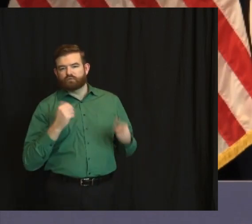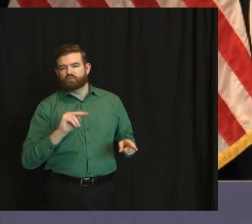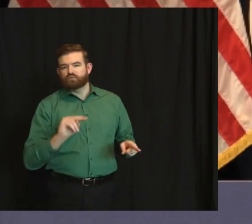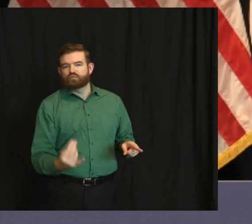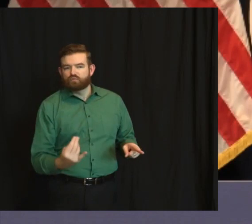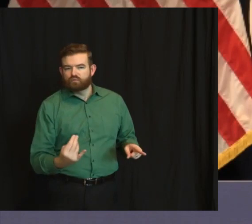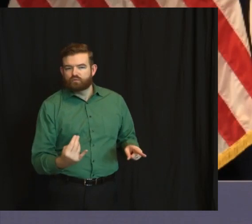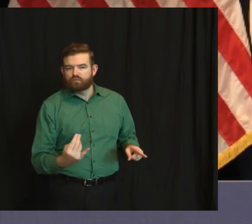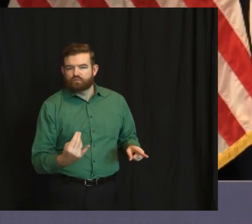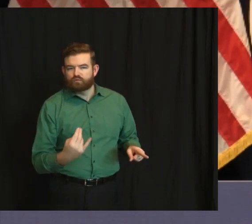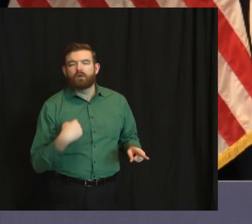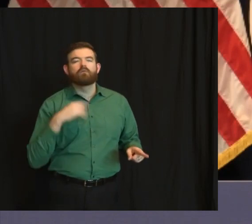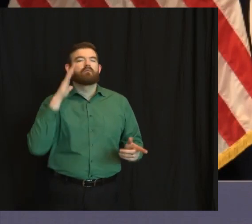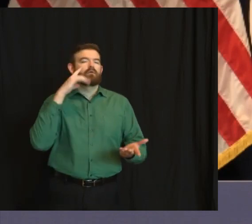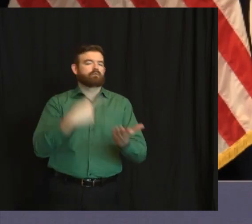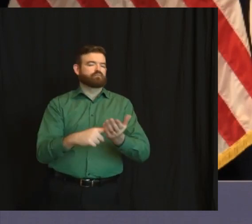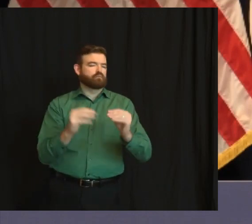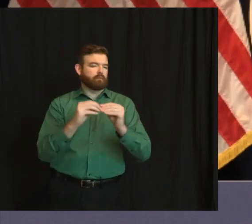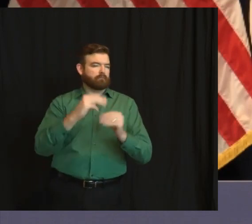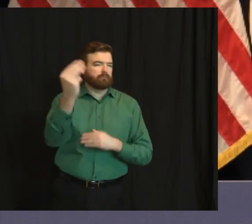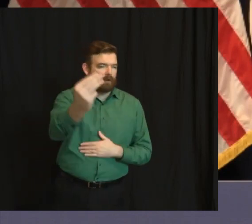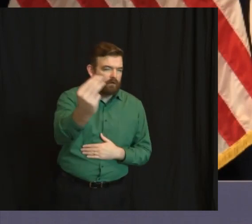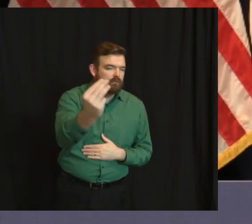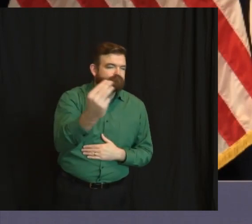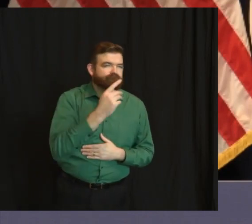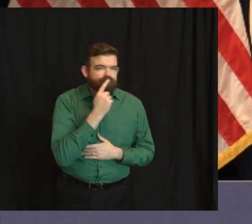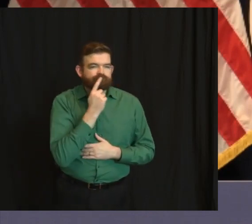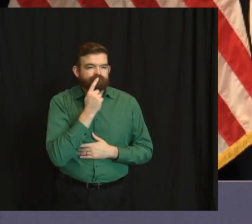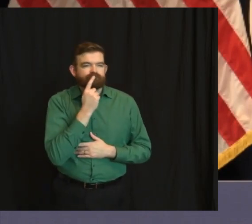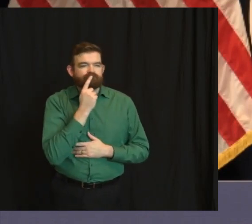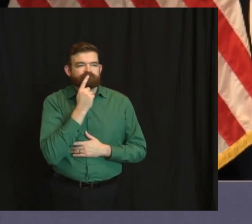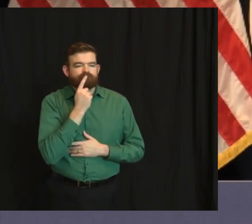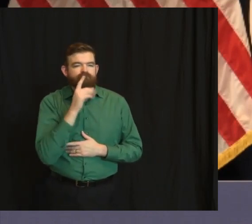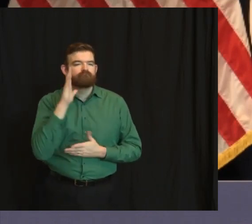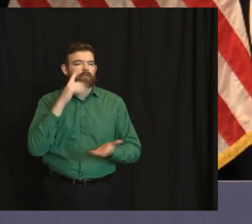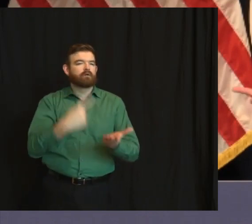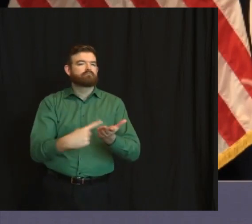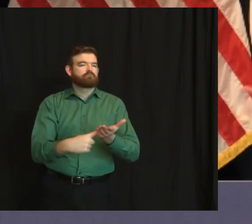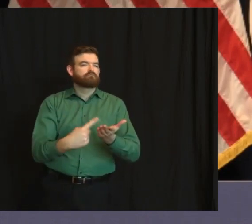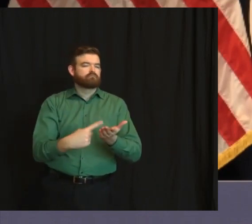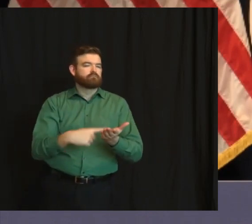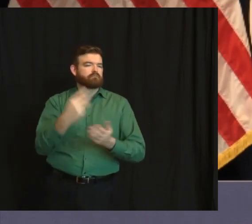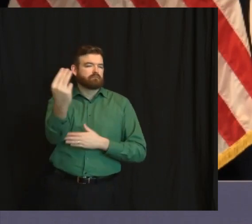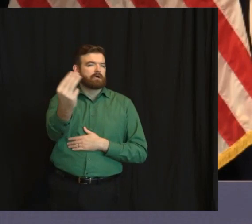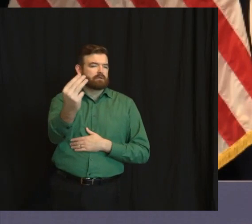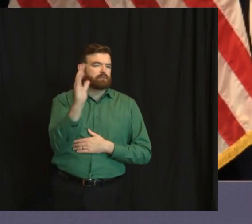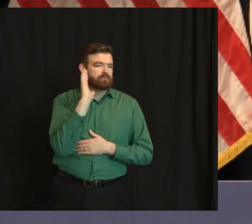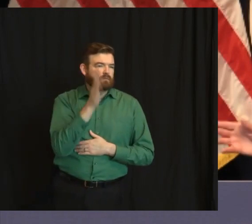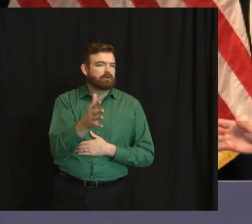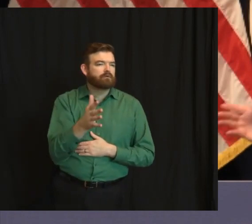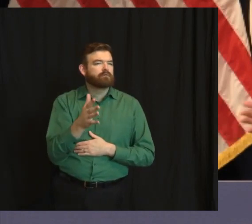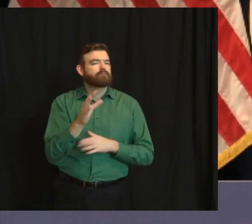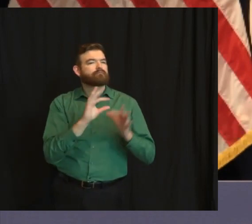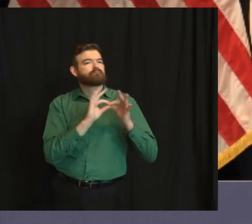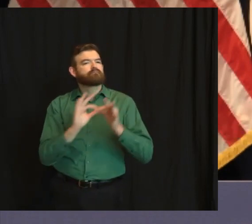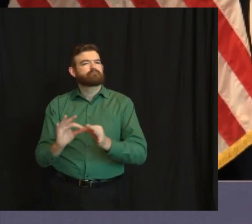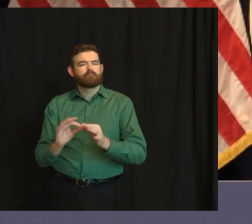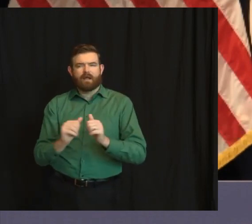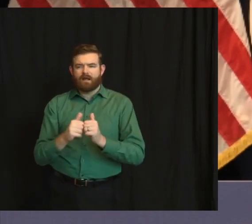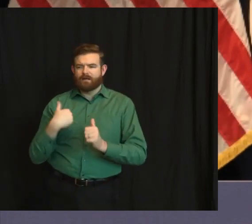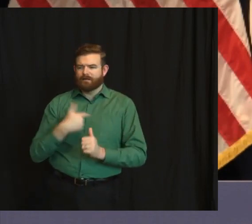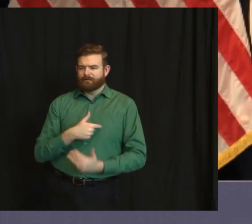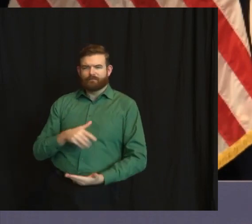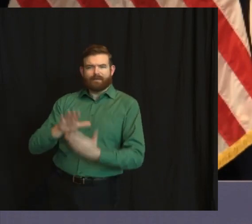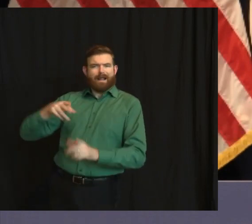when we talk about how we see the principles that will guide us, the inequities here. But it's another,